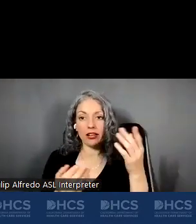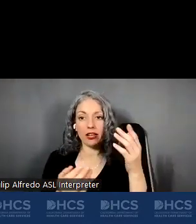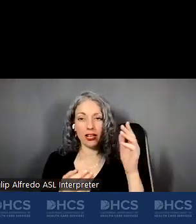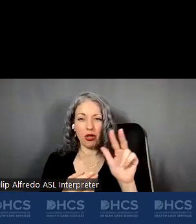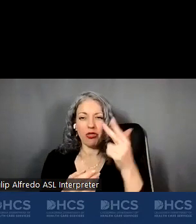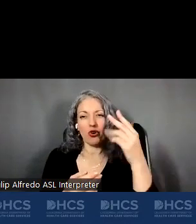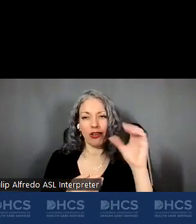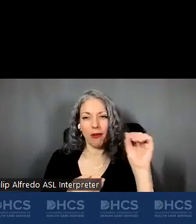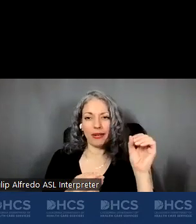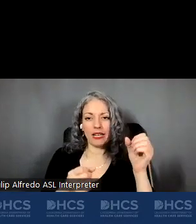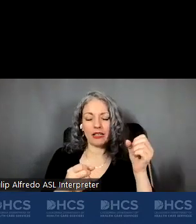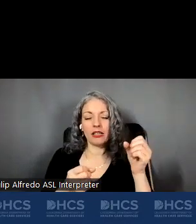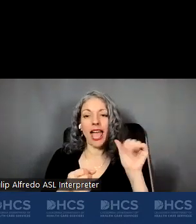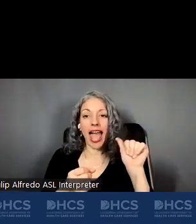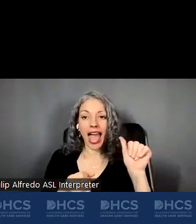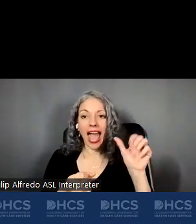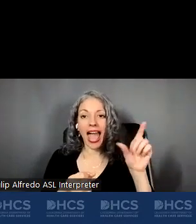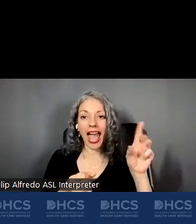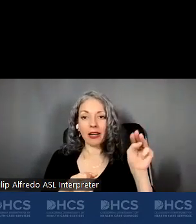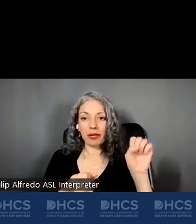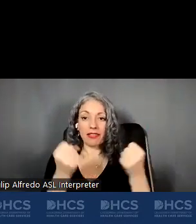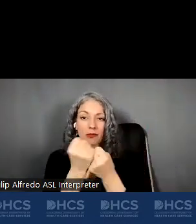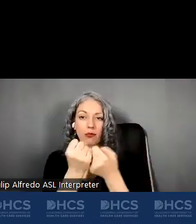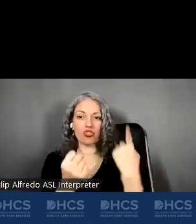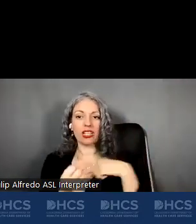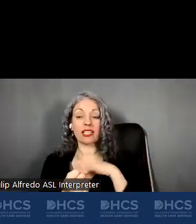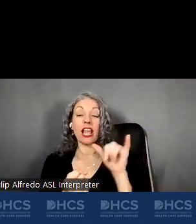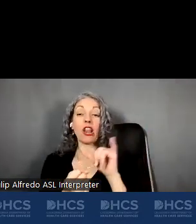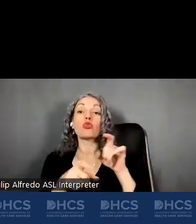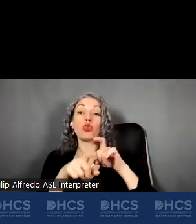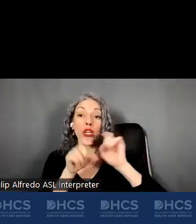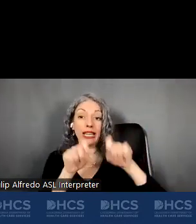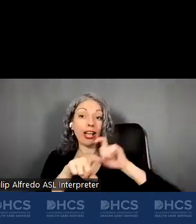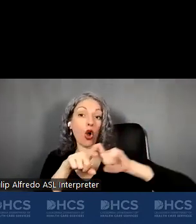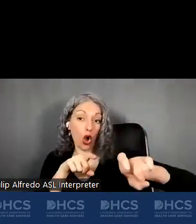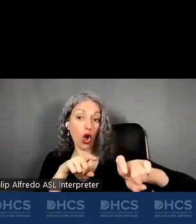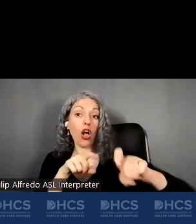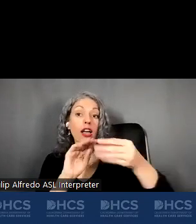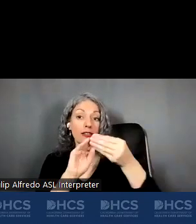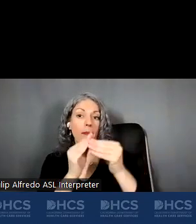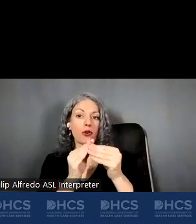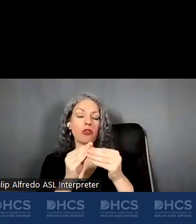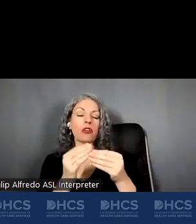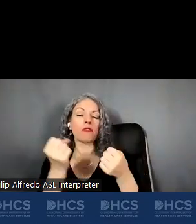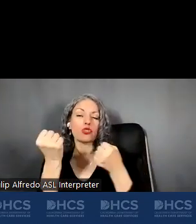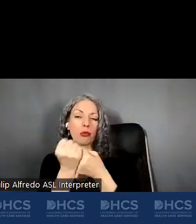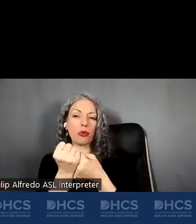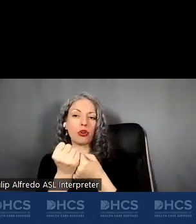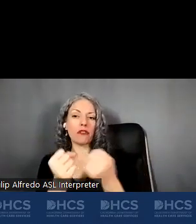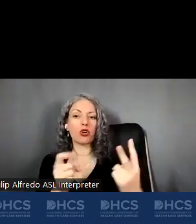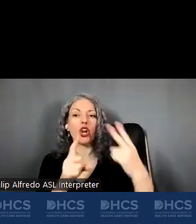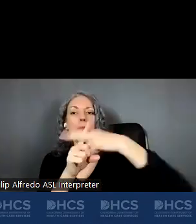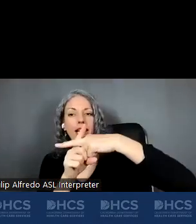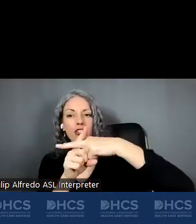administrator that is supporting us, and a phone number that you can also reach for any support in your cited application.